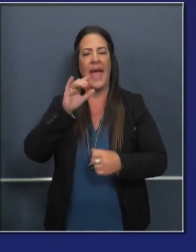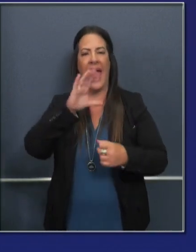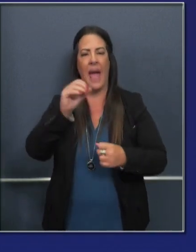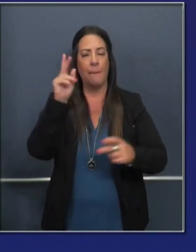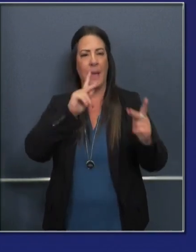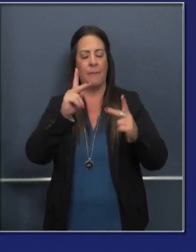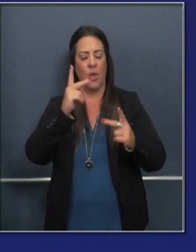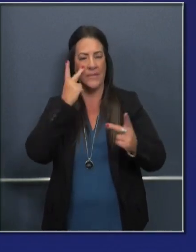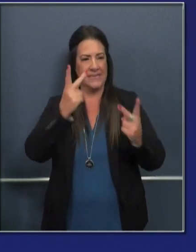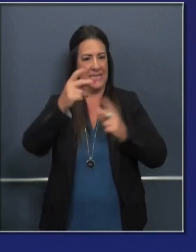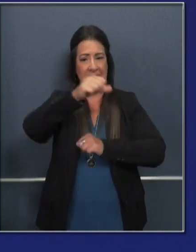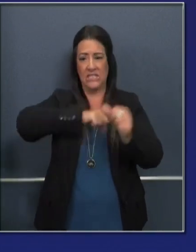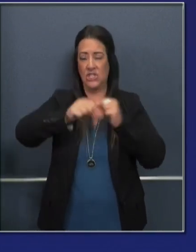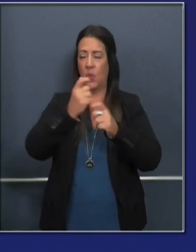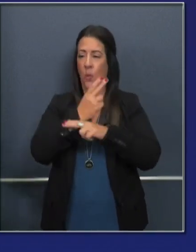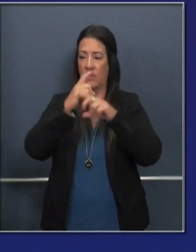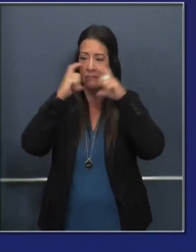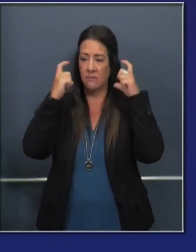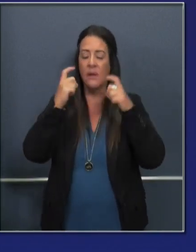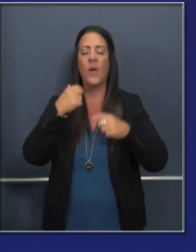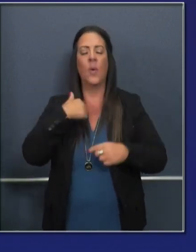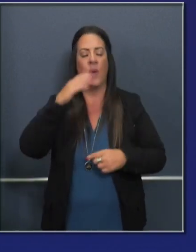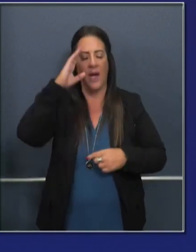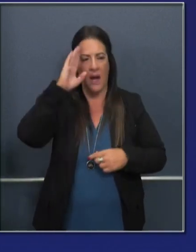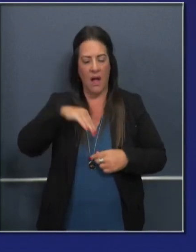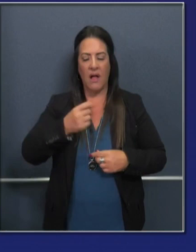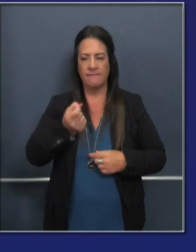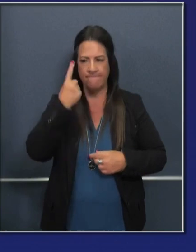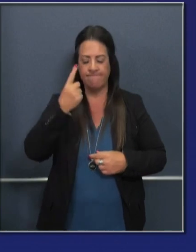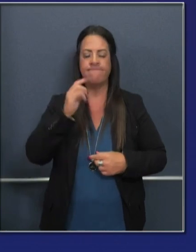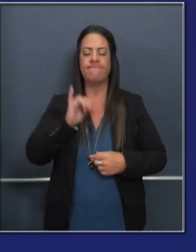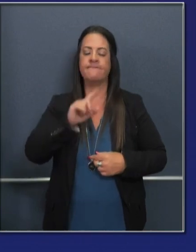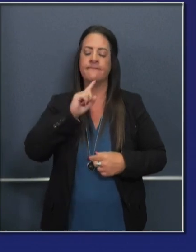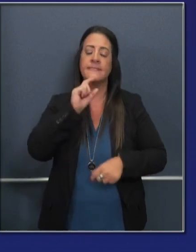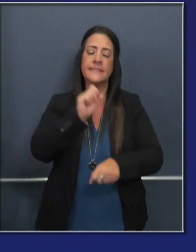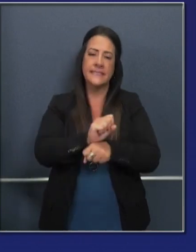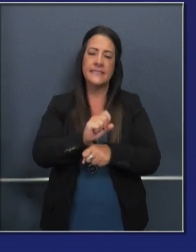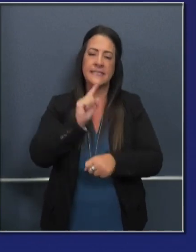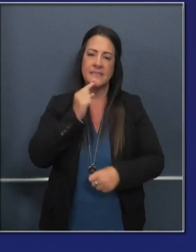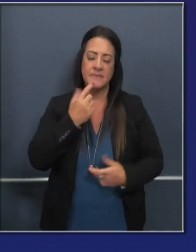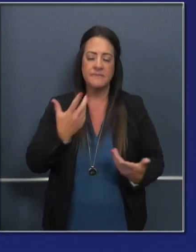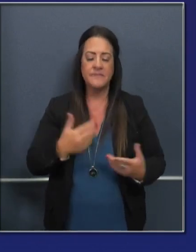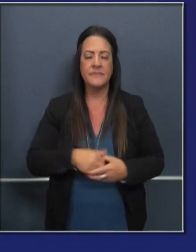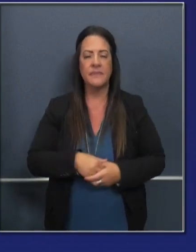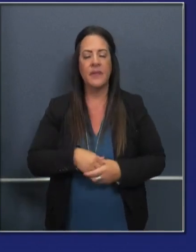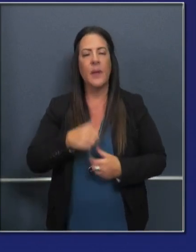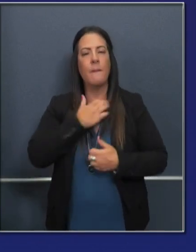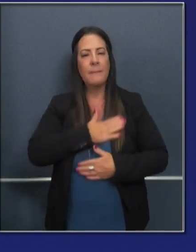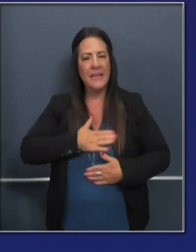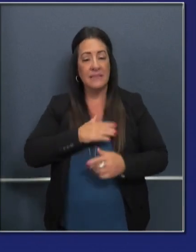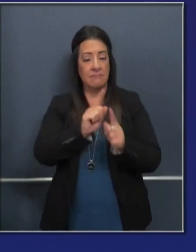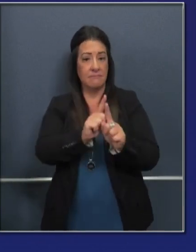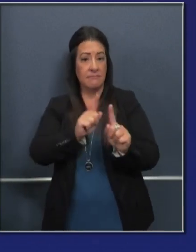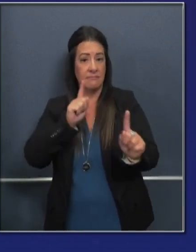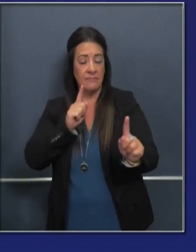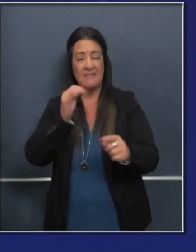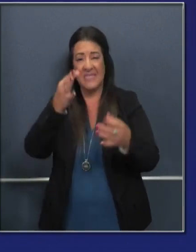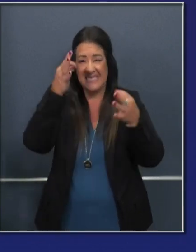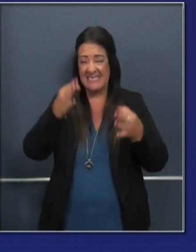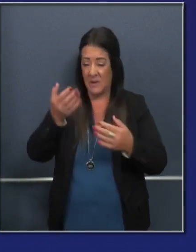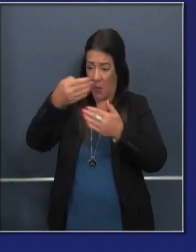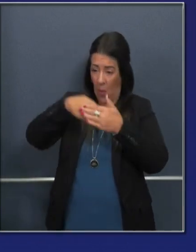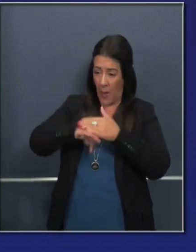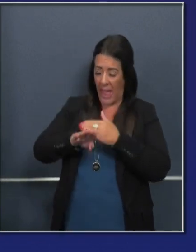seriousness of this virus. We encourage you, as always, to practice physical distancing. If you're going to enter into a